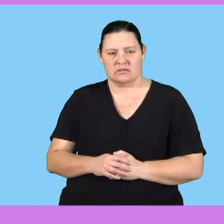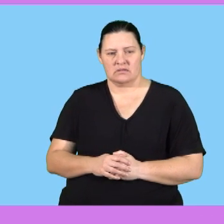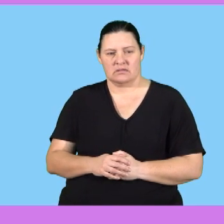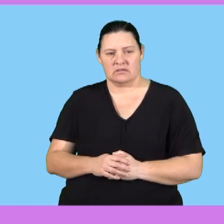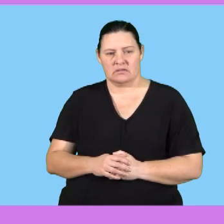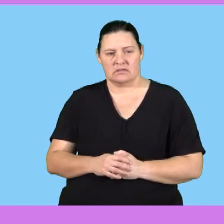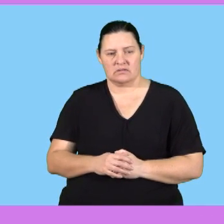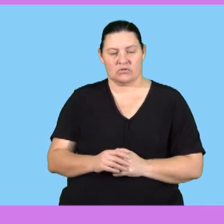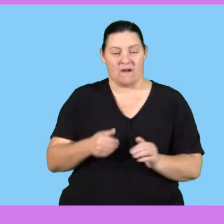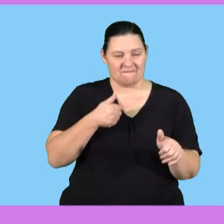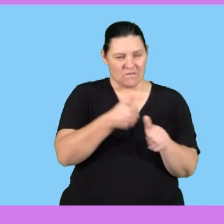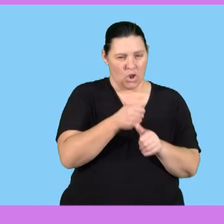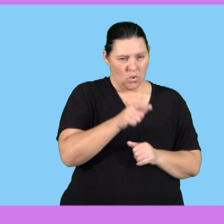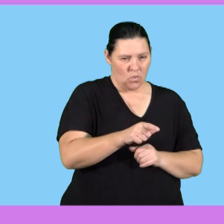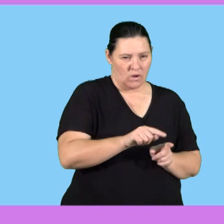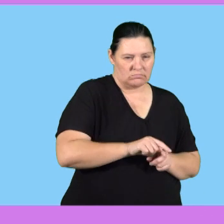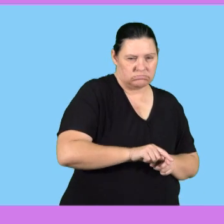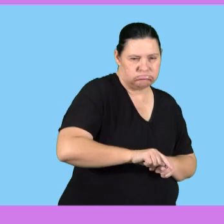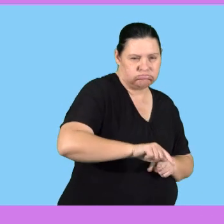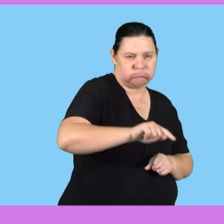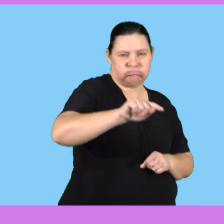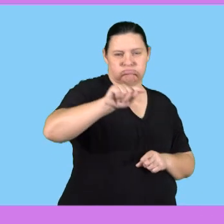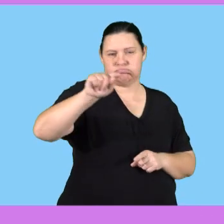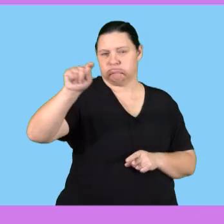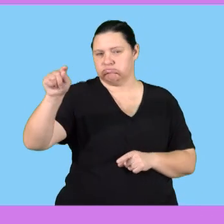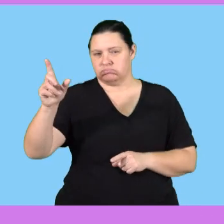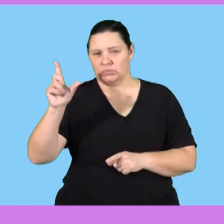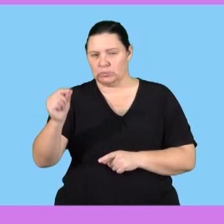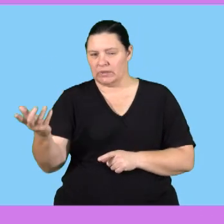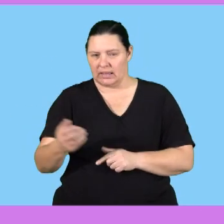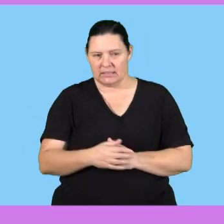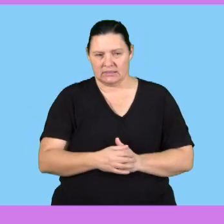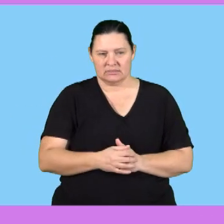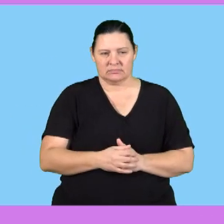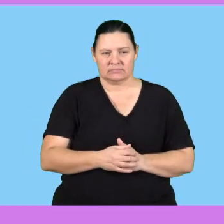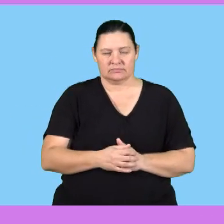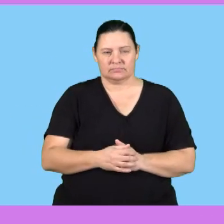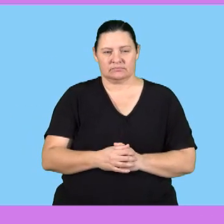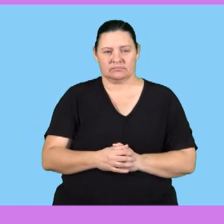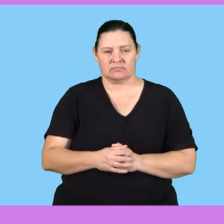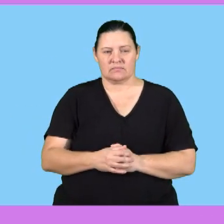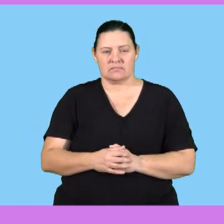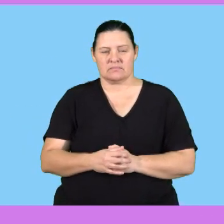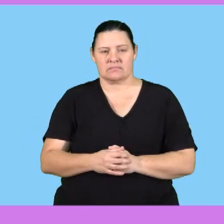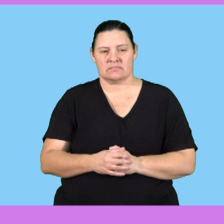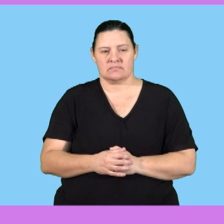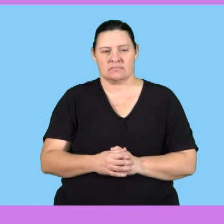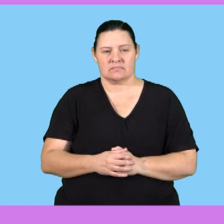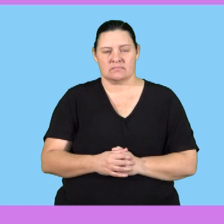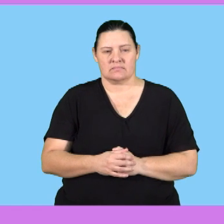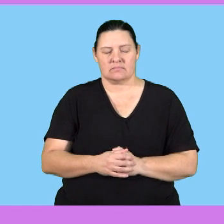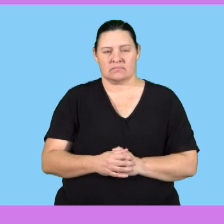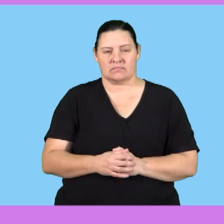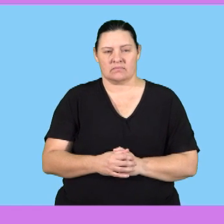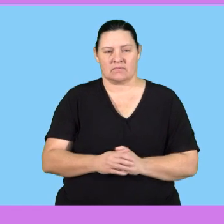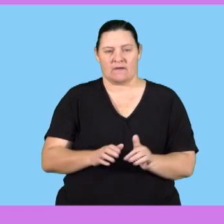there. So if I follow that curved line, okay, so let's quickly check where do they meet. They